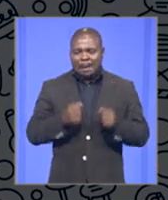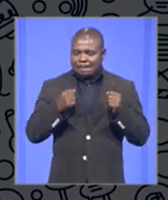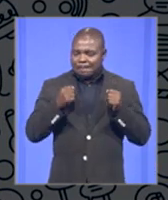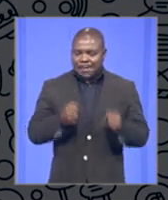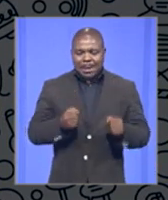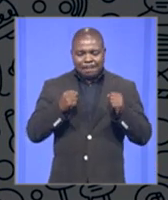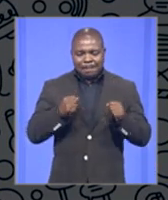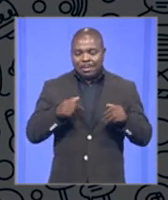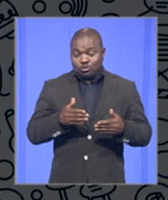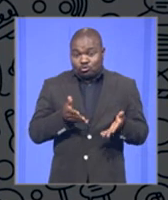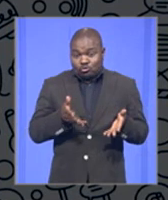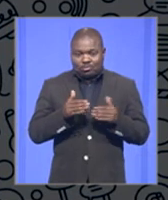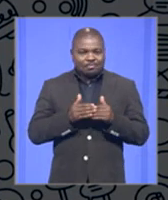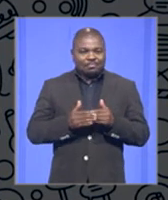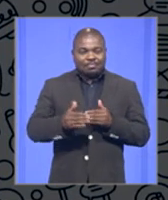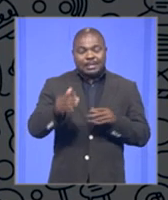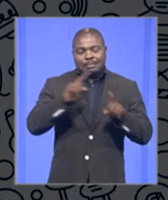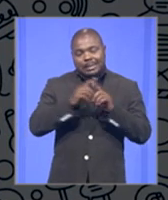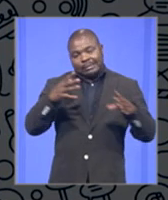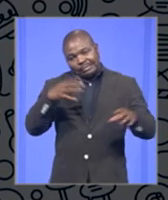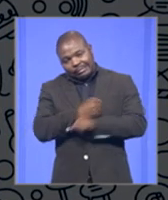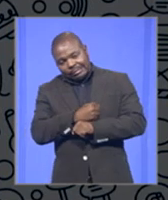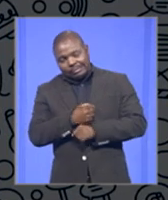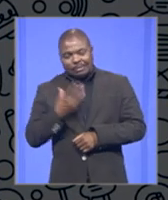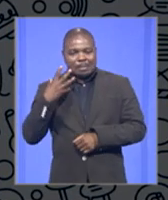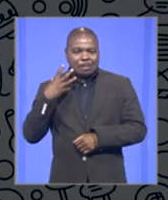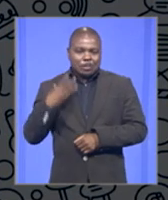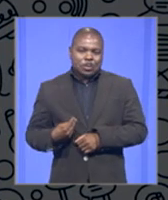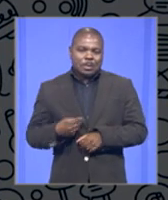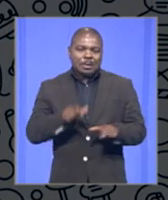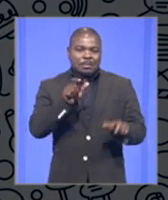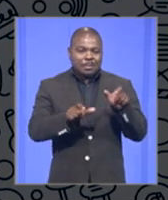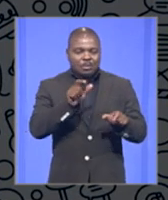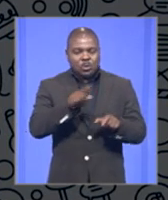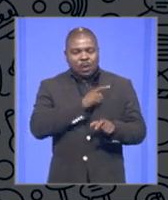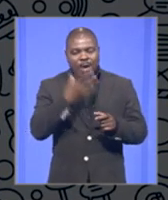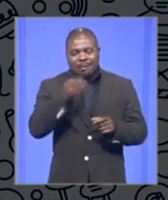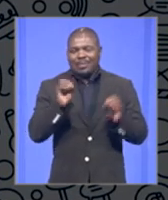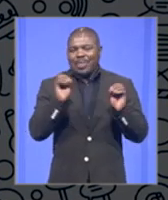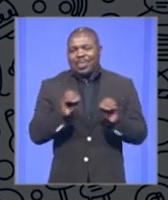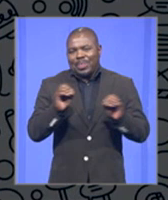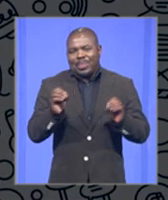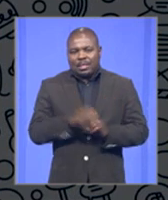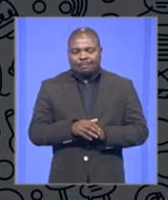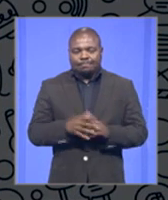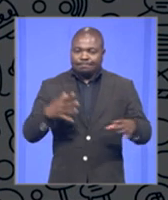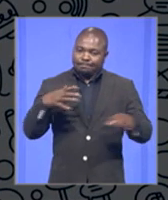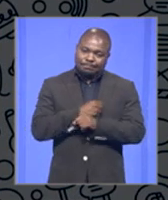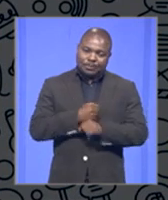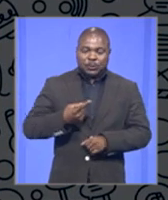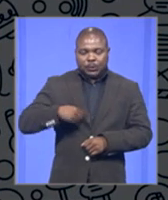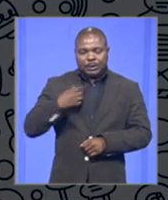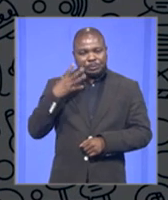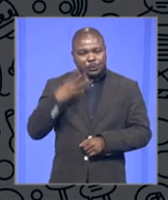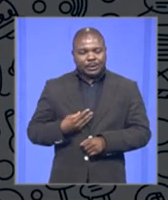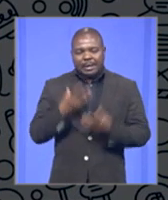bothata bona go fitlhela empa fela go madimabe rona bafutsana ba senang nix go madimabe rona bafutsana ba